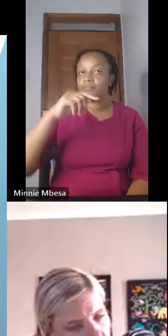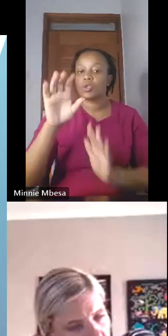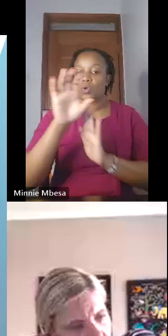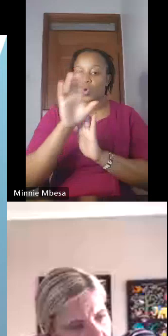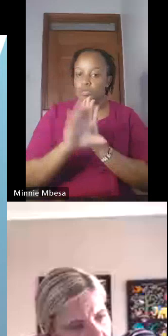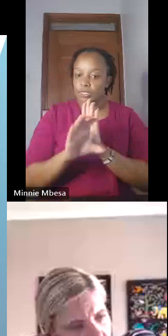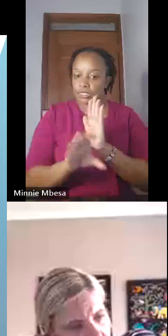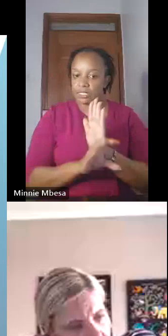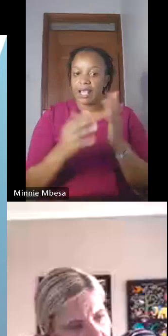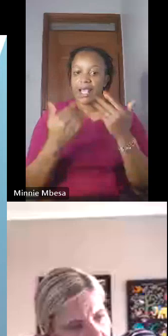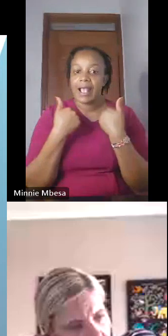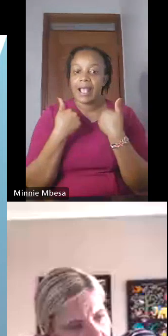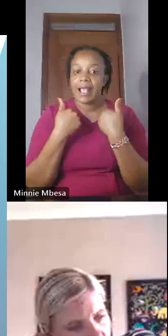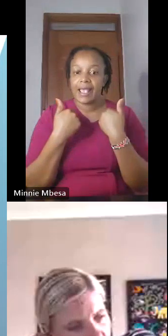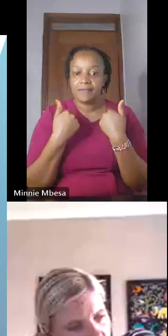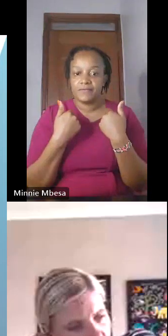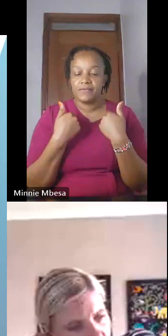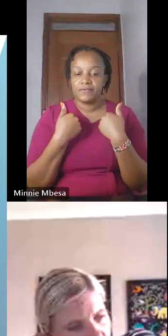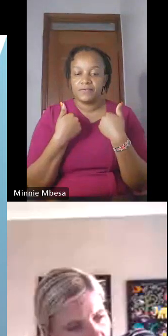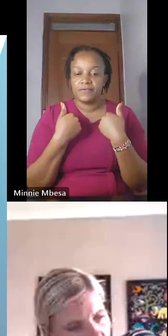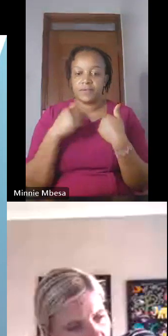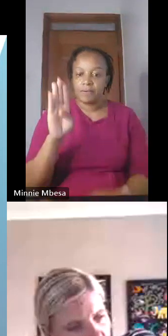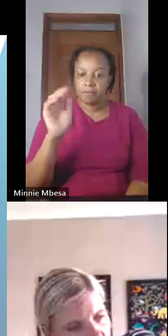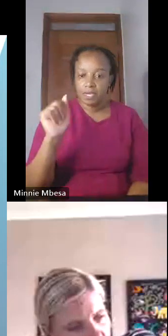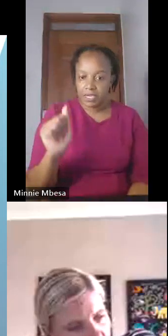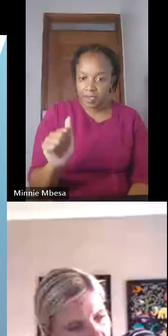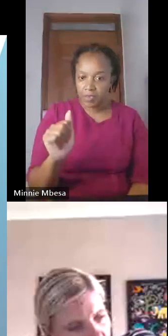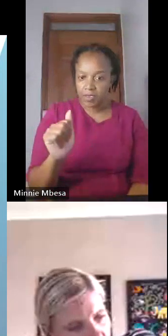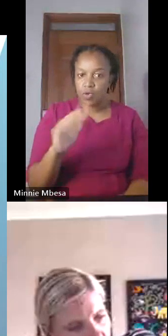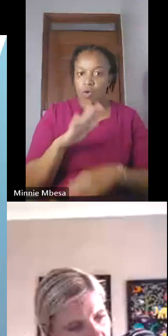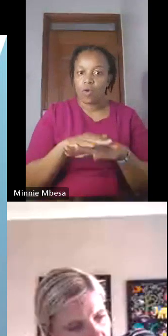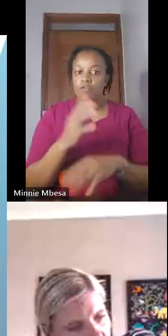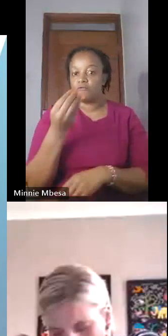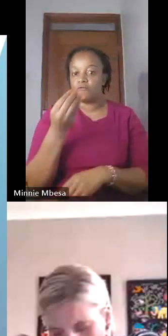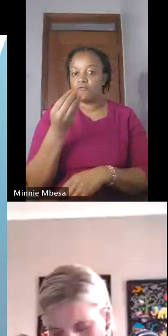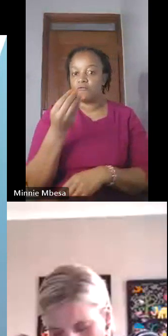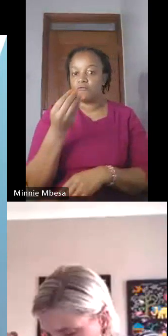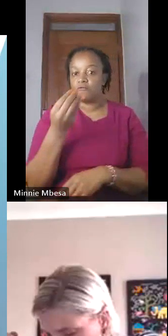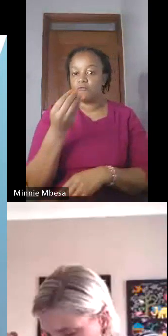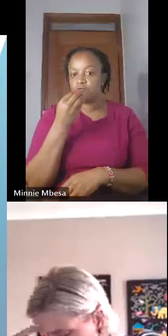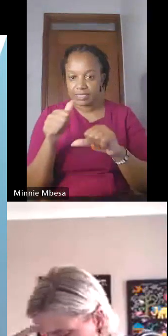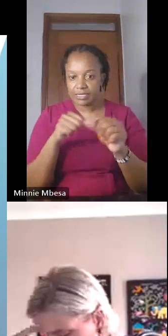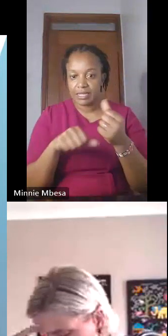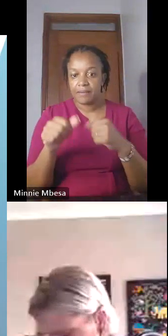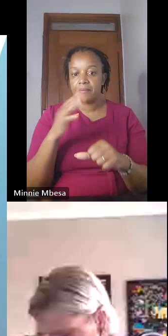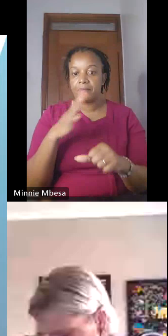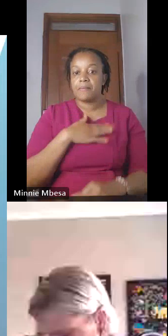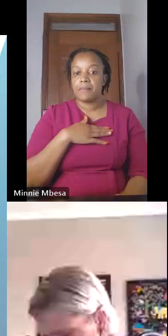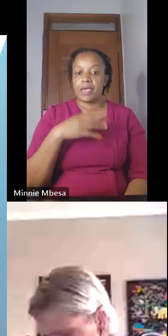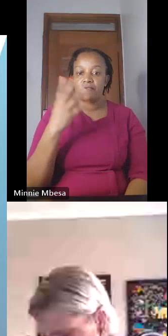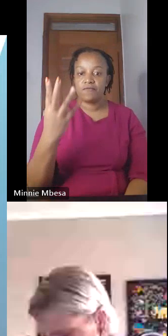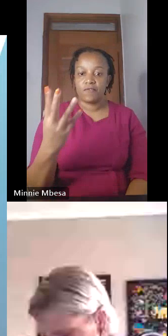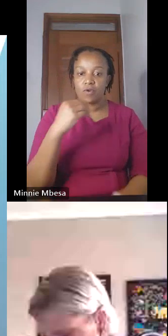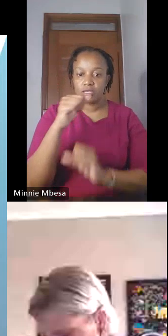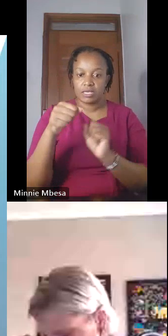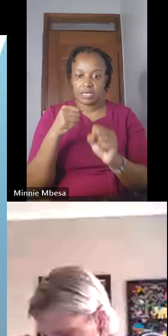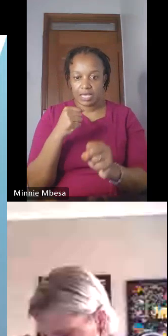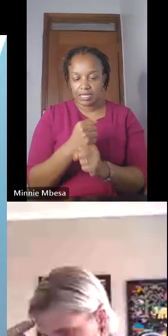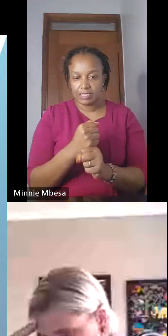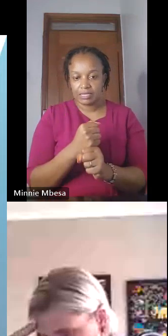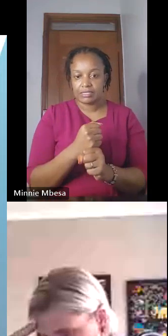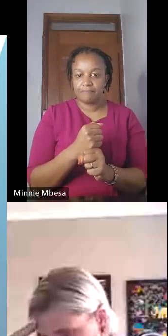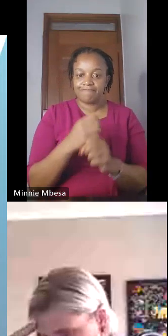a bachelor's degree in food science, and my 4 years work post-study work experience has been in the food